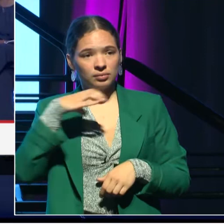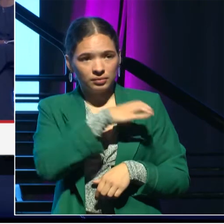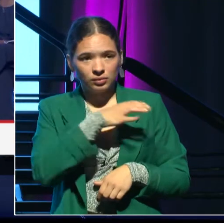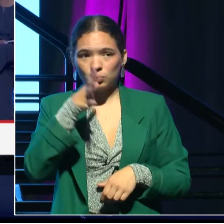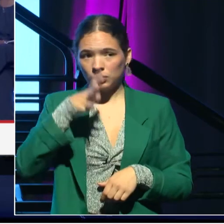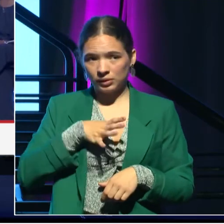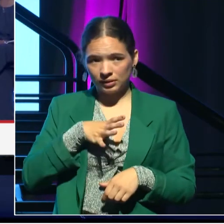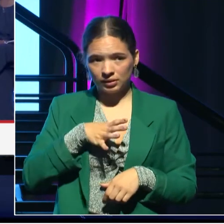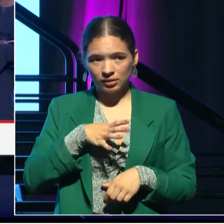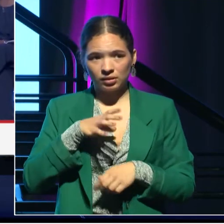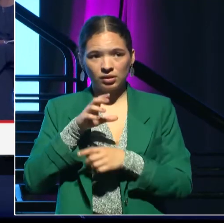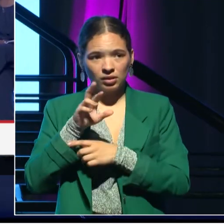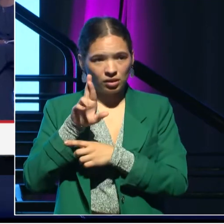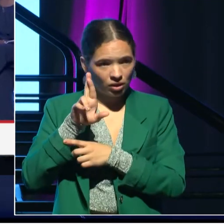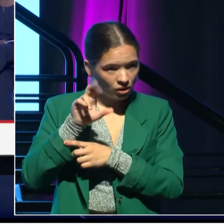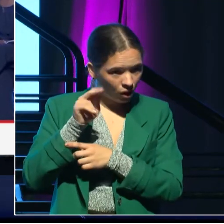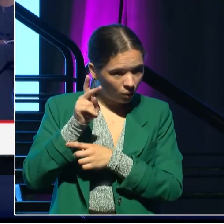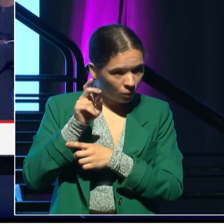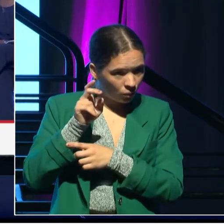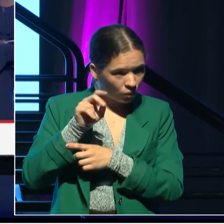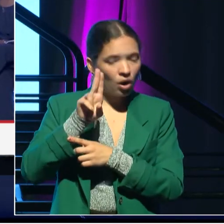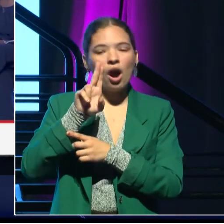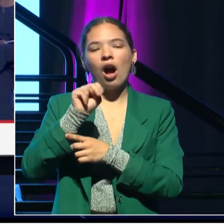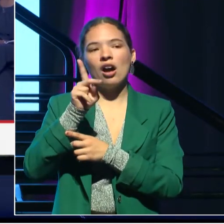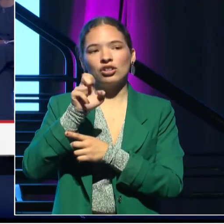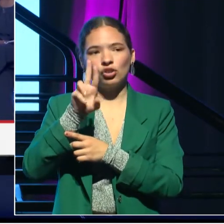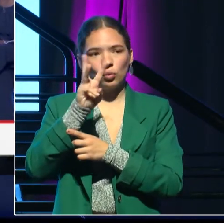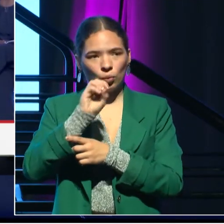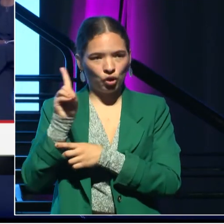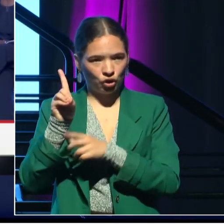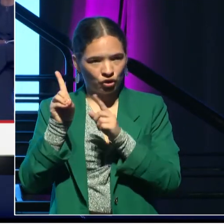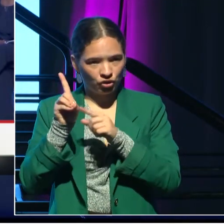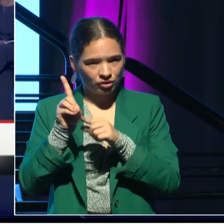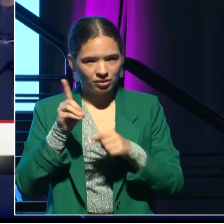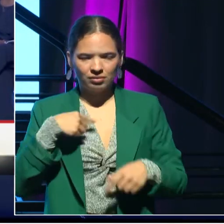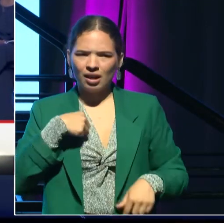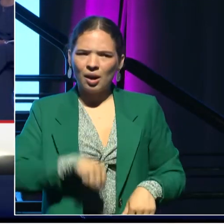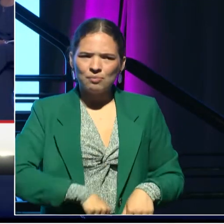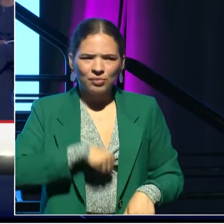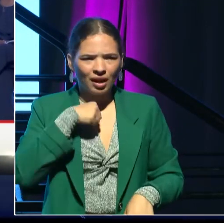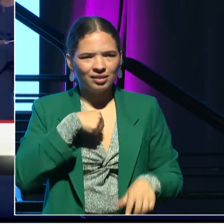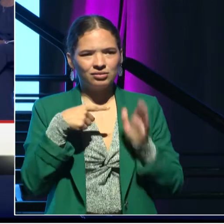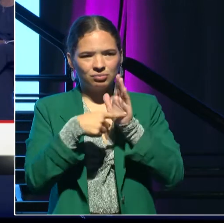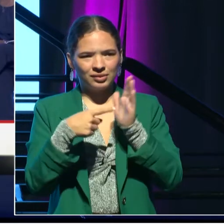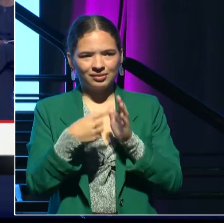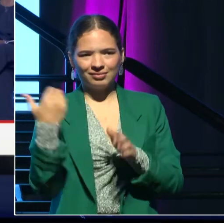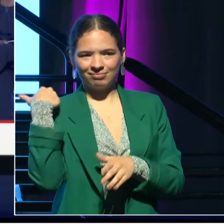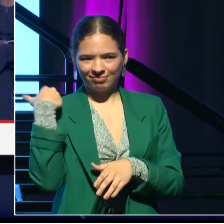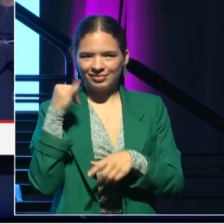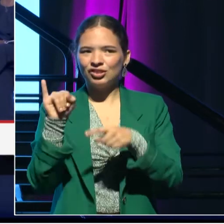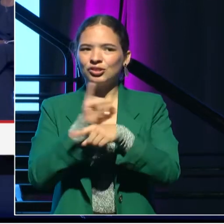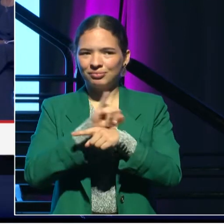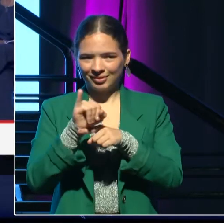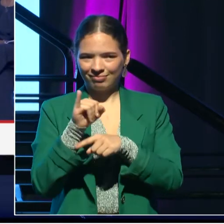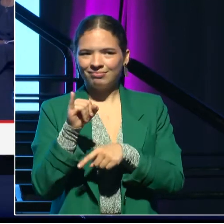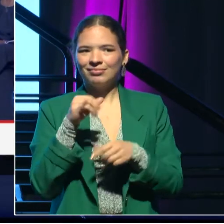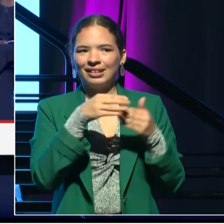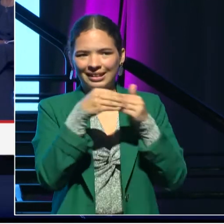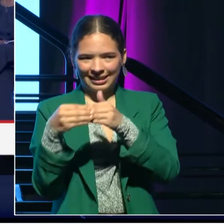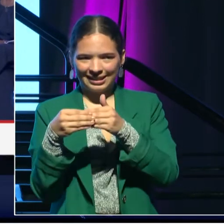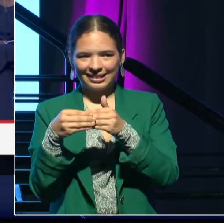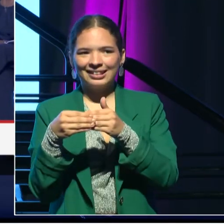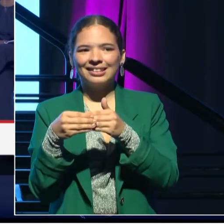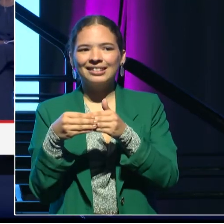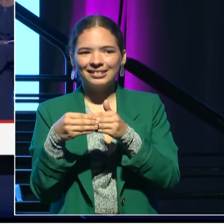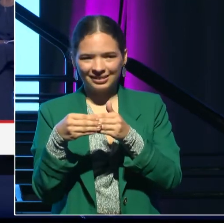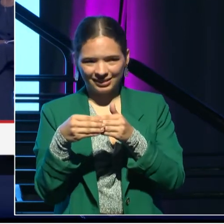Congresswoman Underwood, is a proud example. She is a former intern with the Leadership Institute at the Congressional Black Caucus